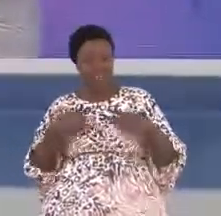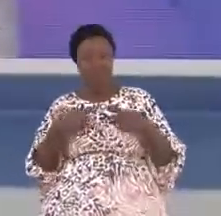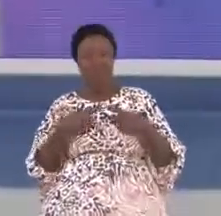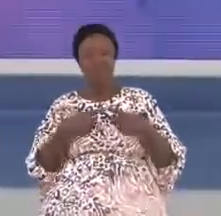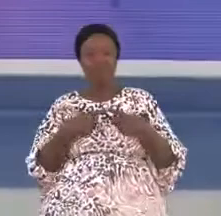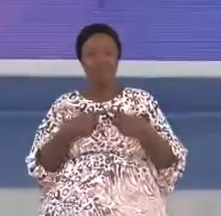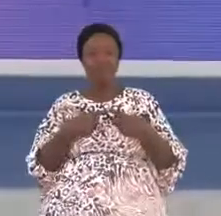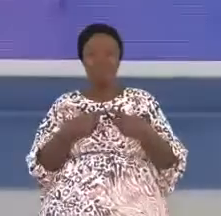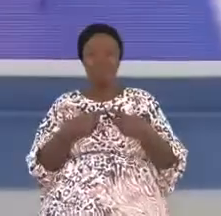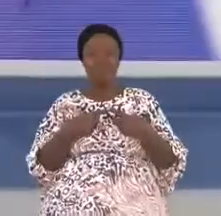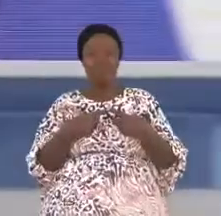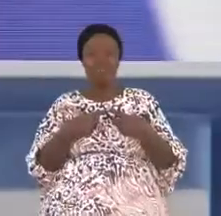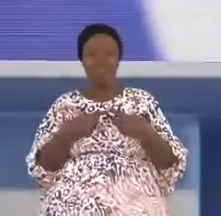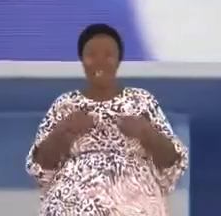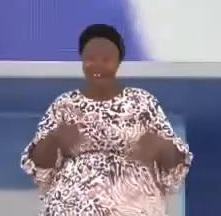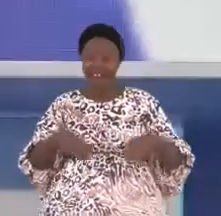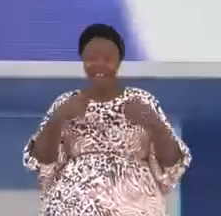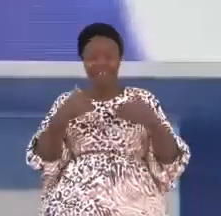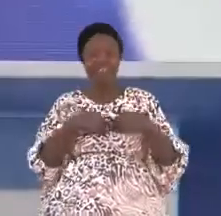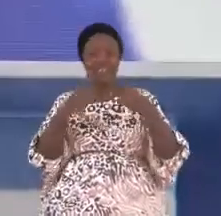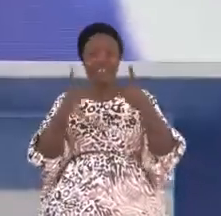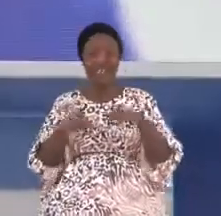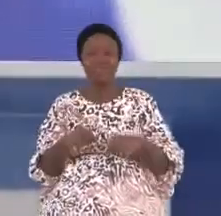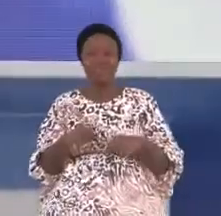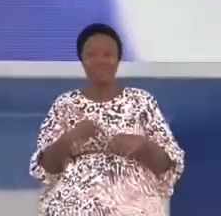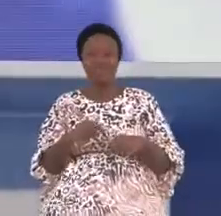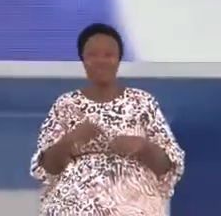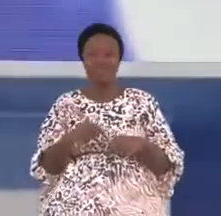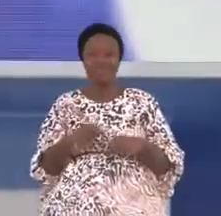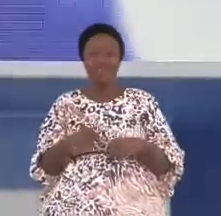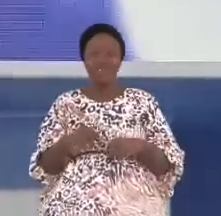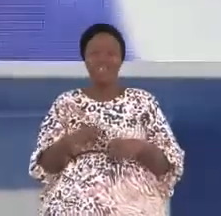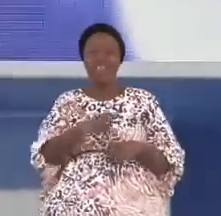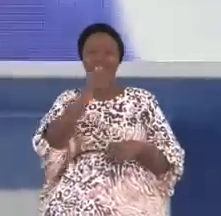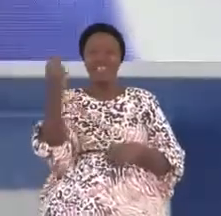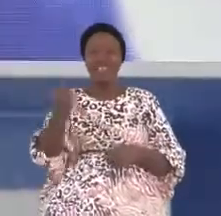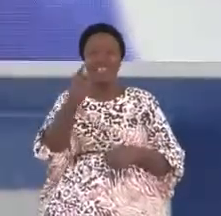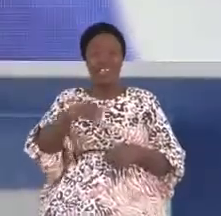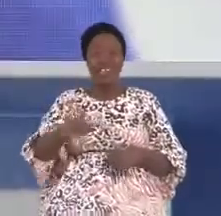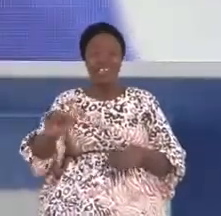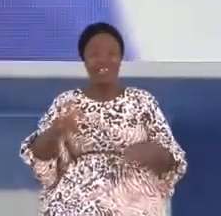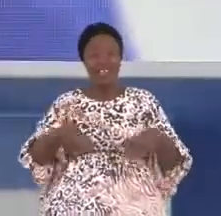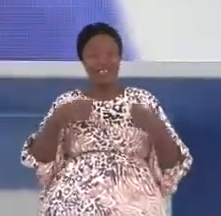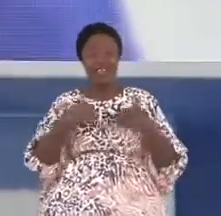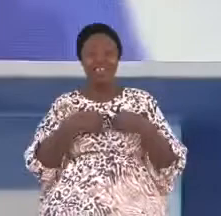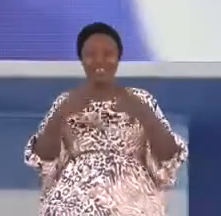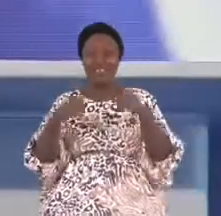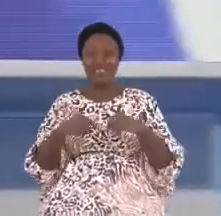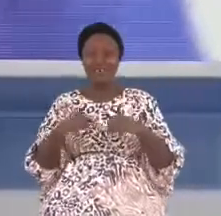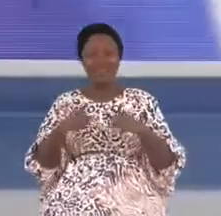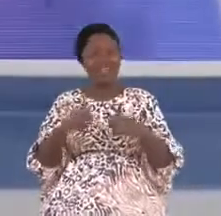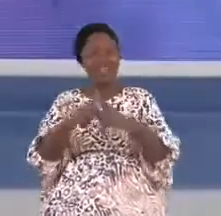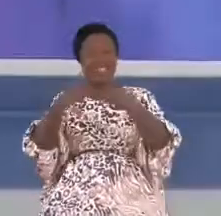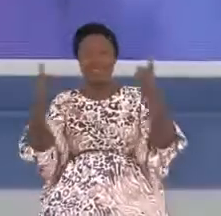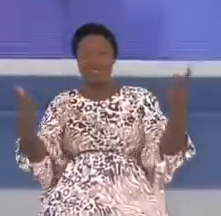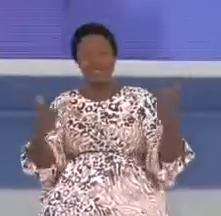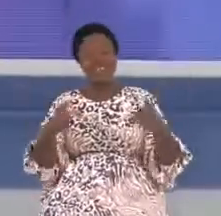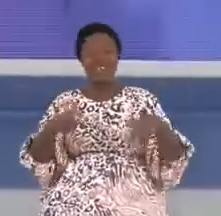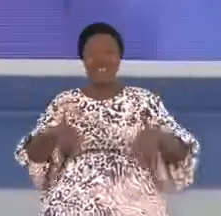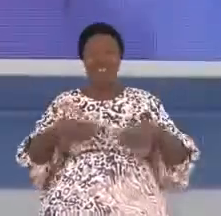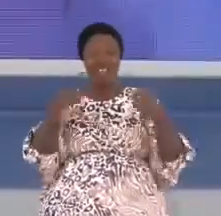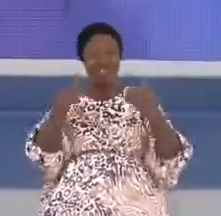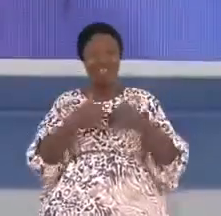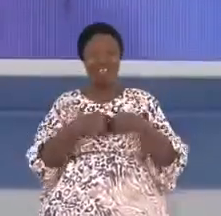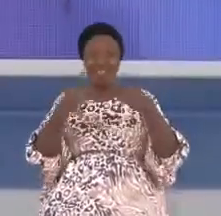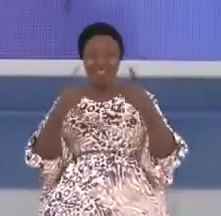live life has come eternal life has come so a natural life has